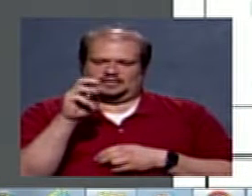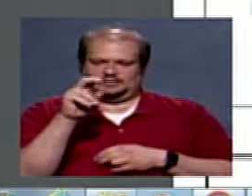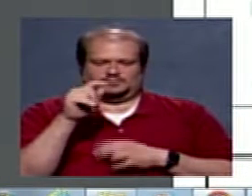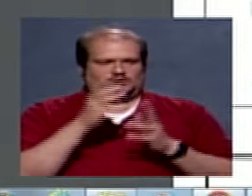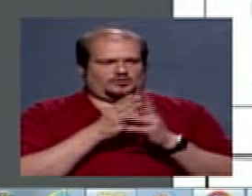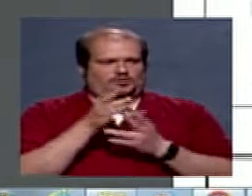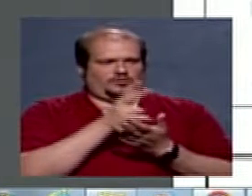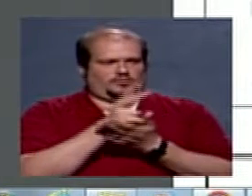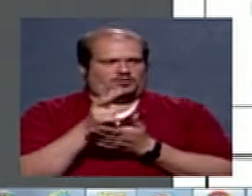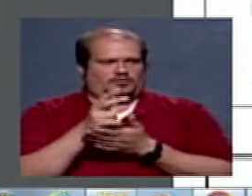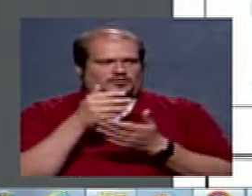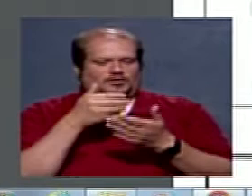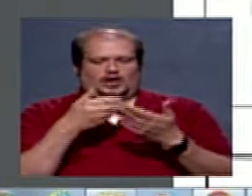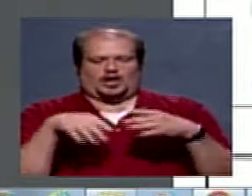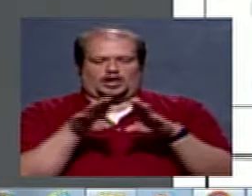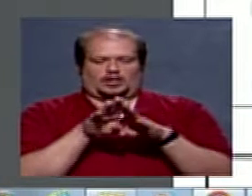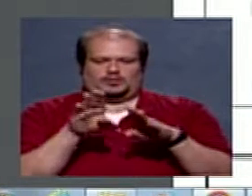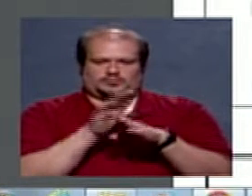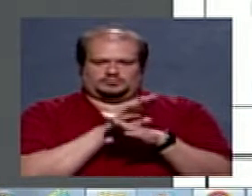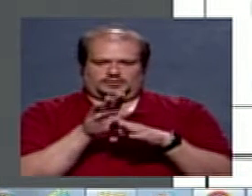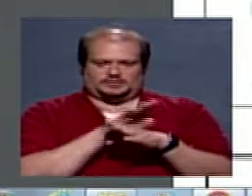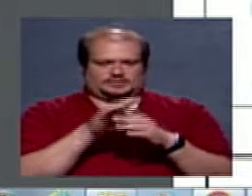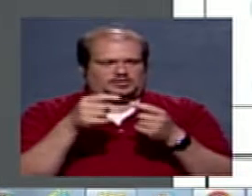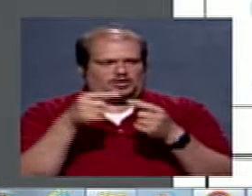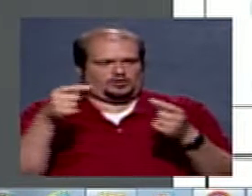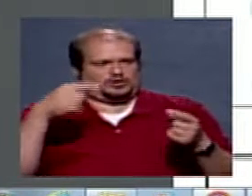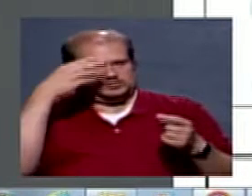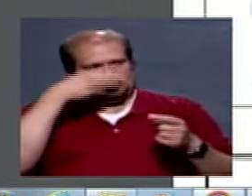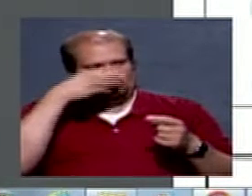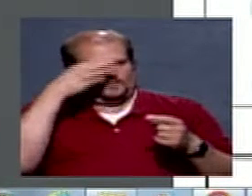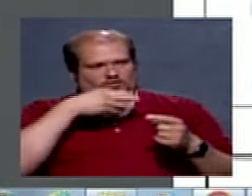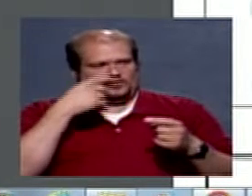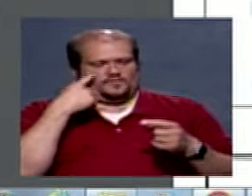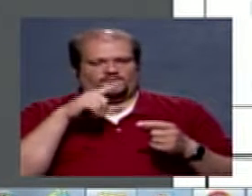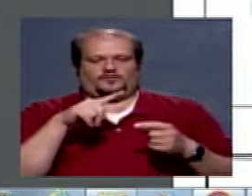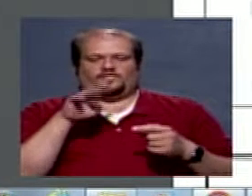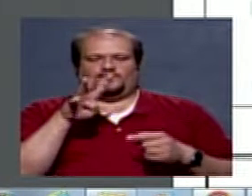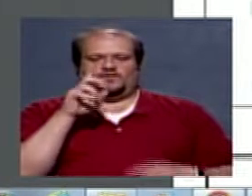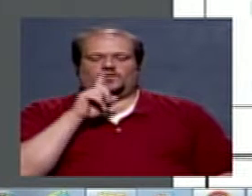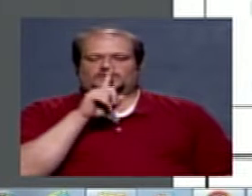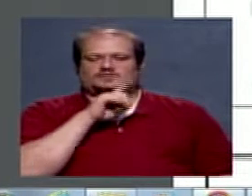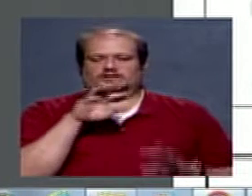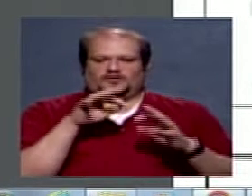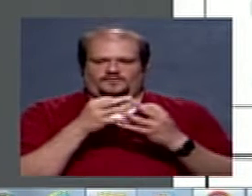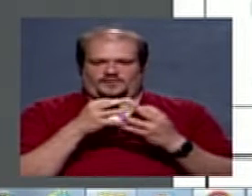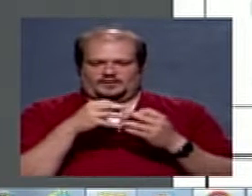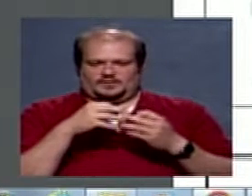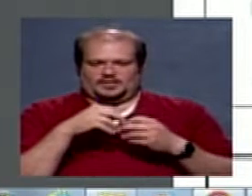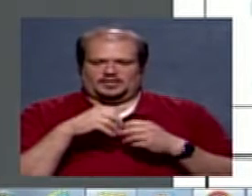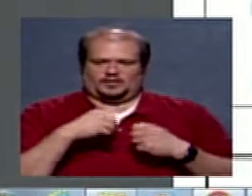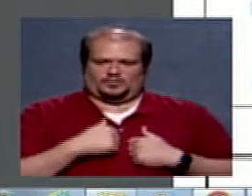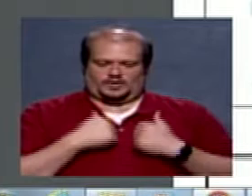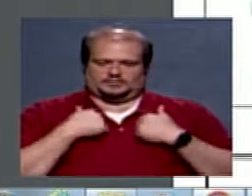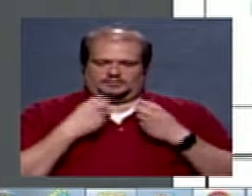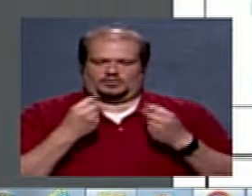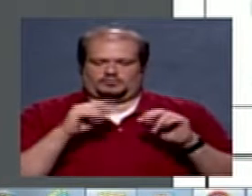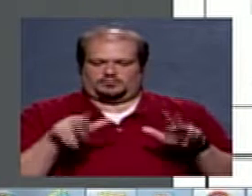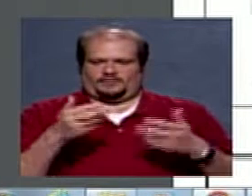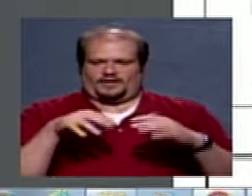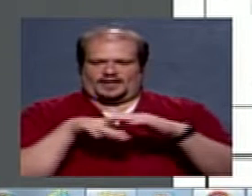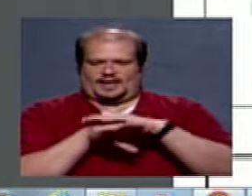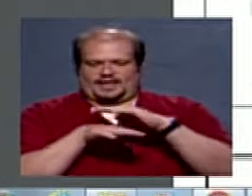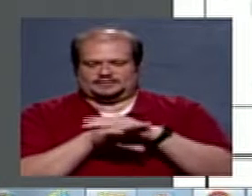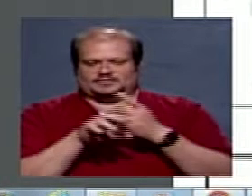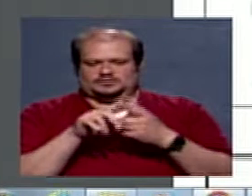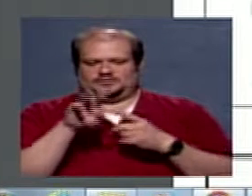the parking lot of a closed commercial business and across the front of 4 single-family residential properties to provide access to